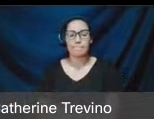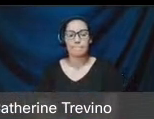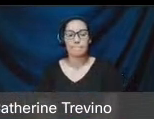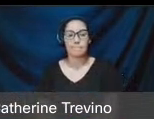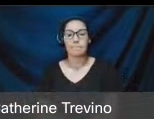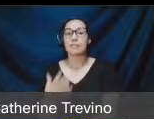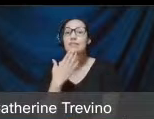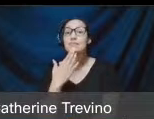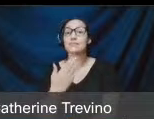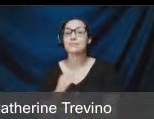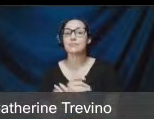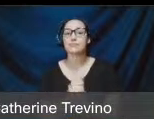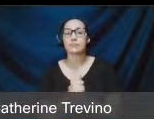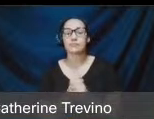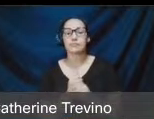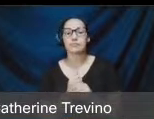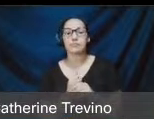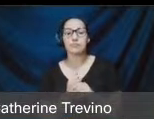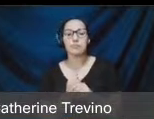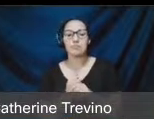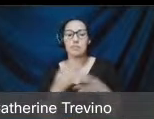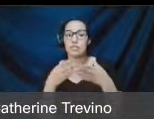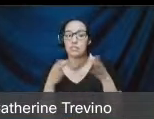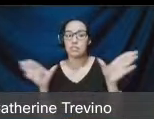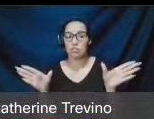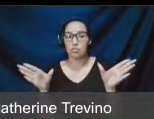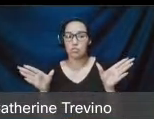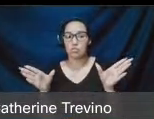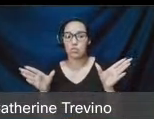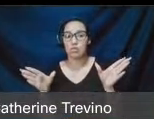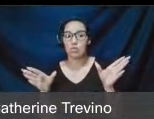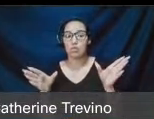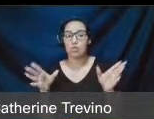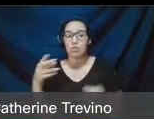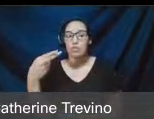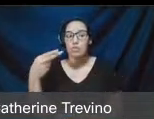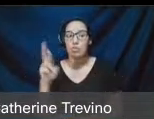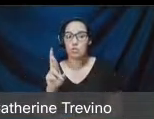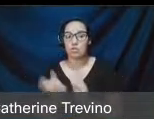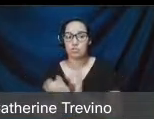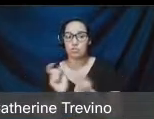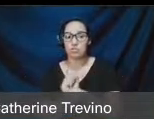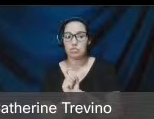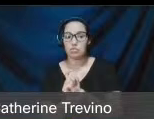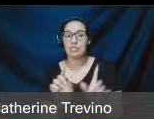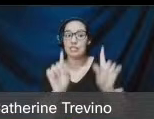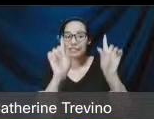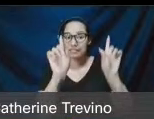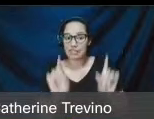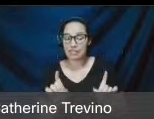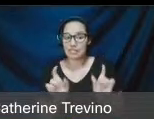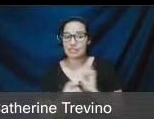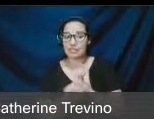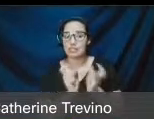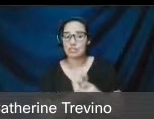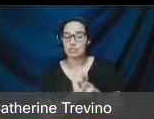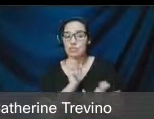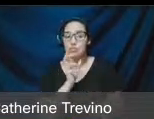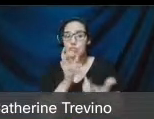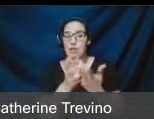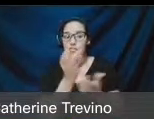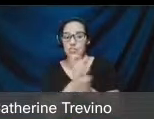Thank you. In the general human resources changes, testing adjustments to adhere to current safety